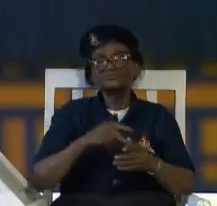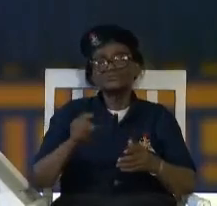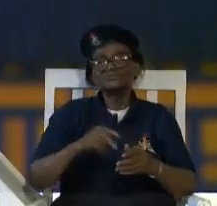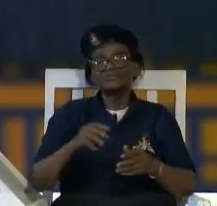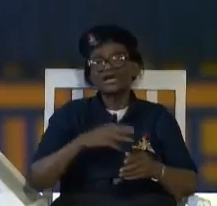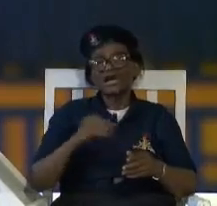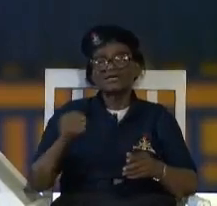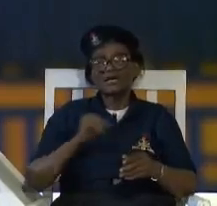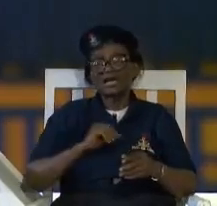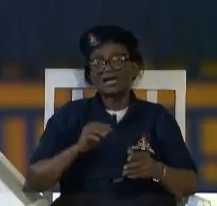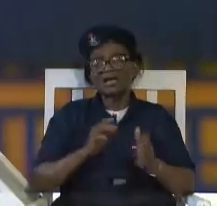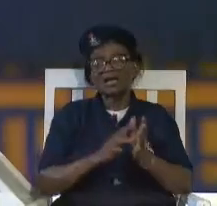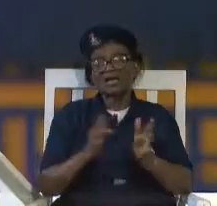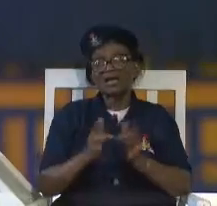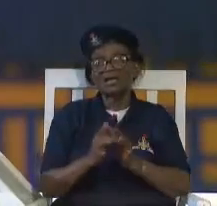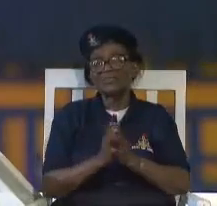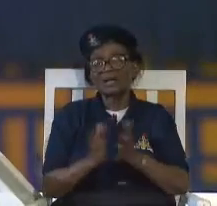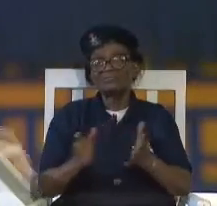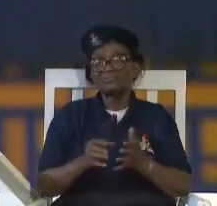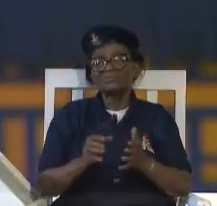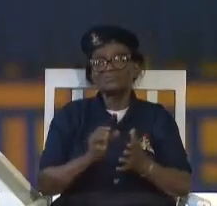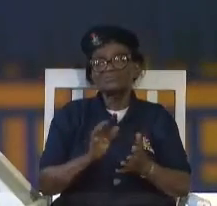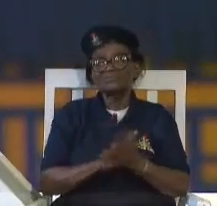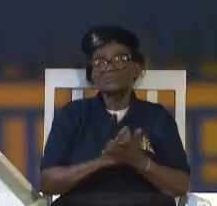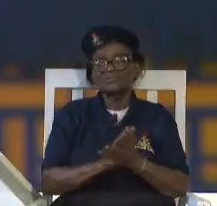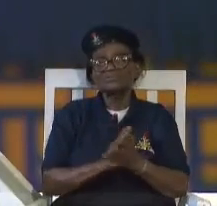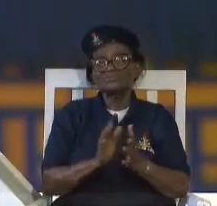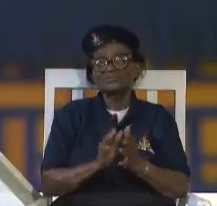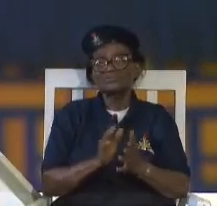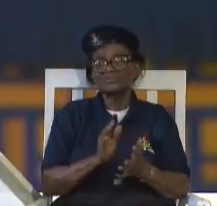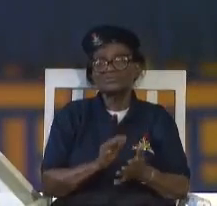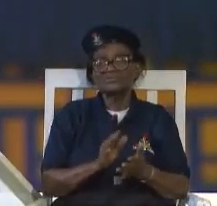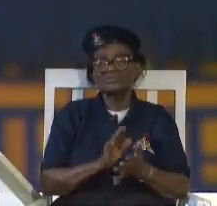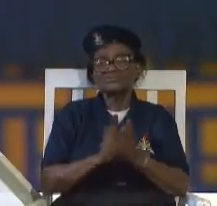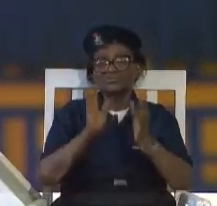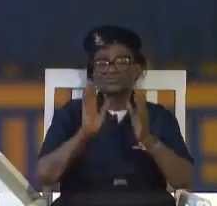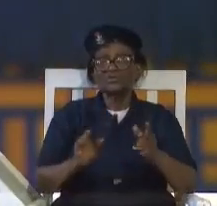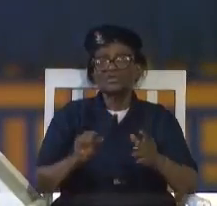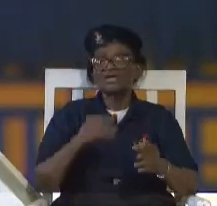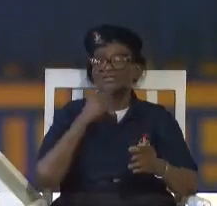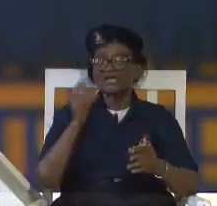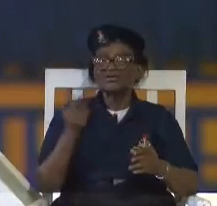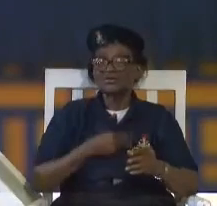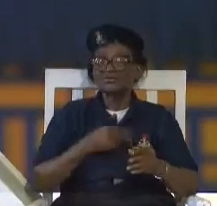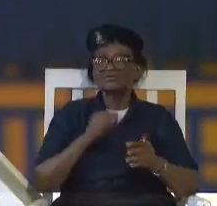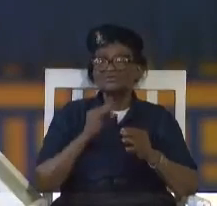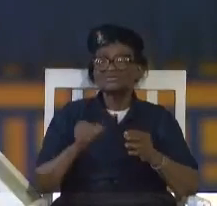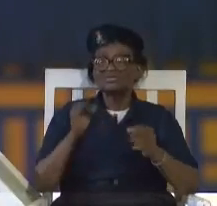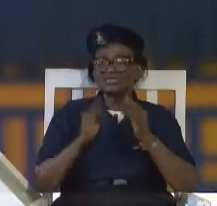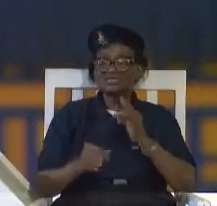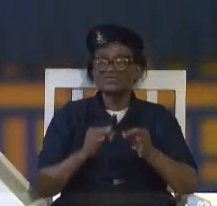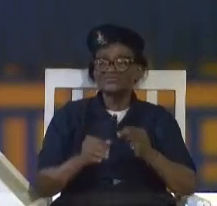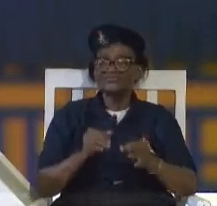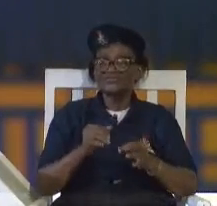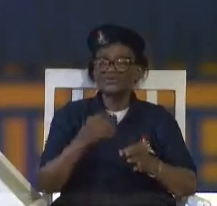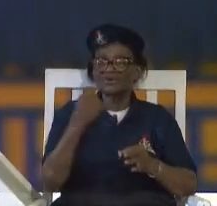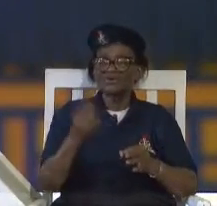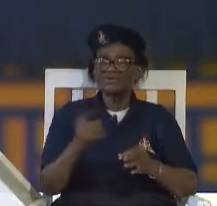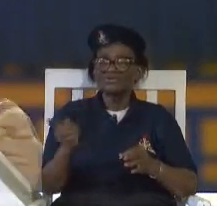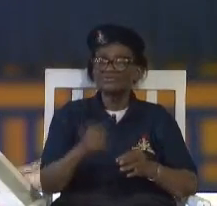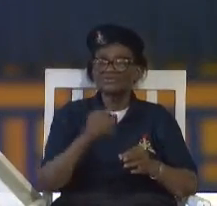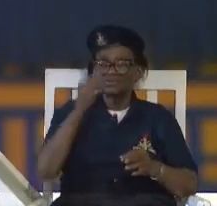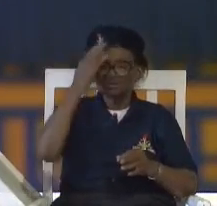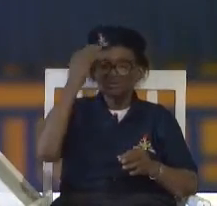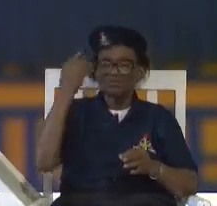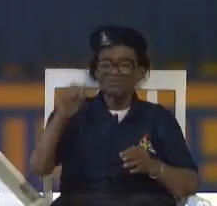And like Bible scholars told us, if only you know the meaning of what he asks you to do,